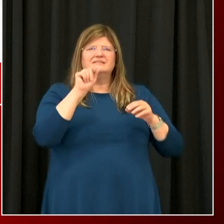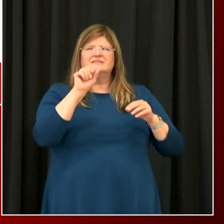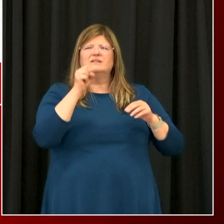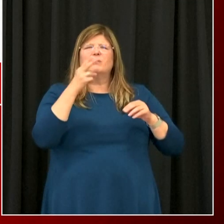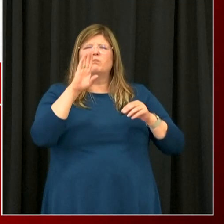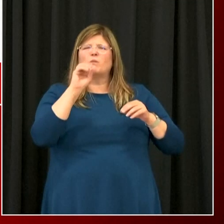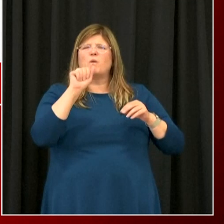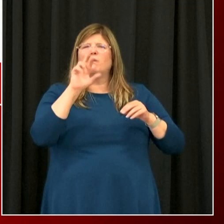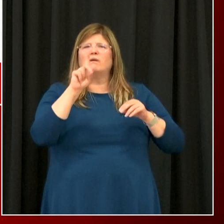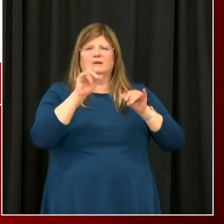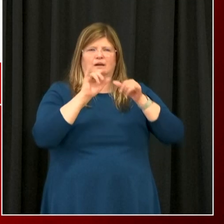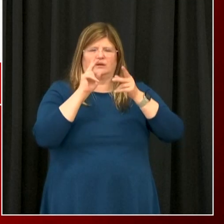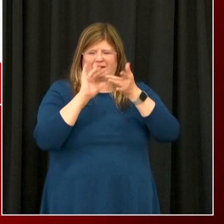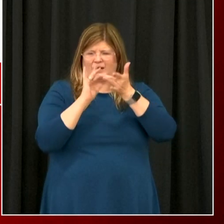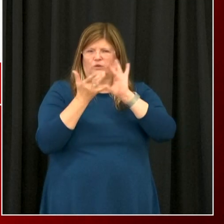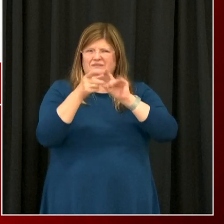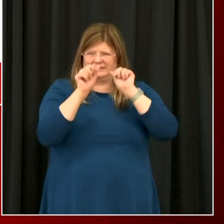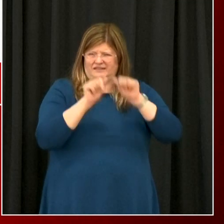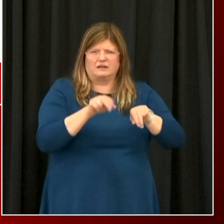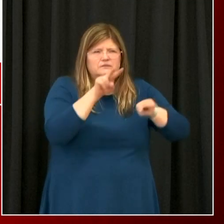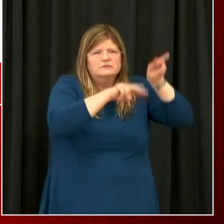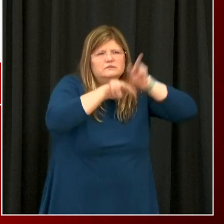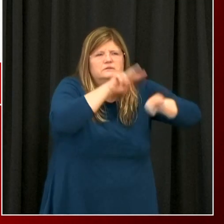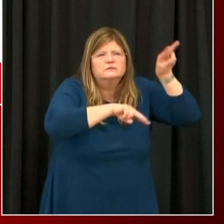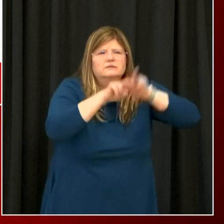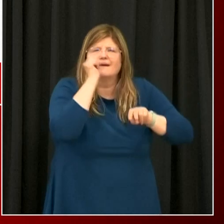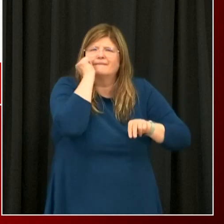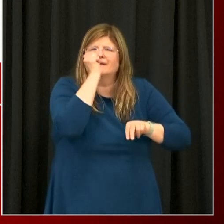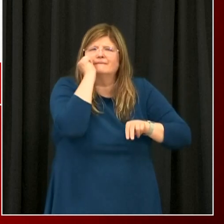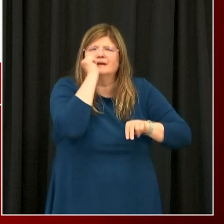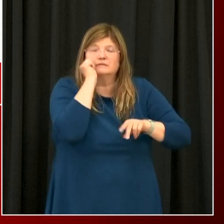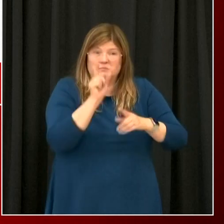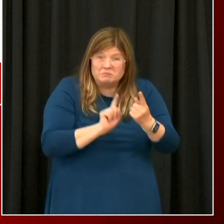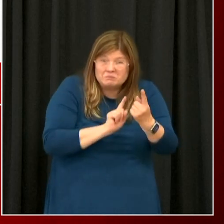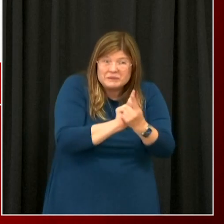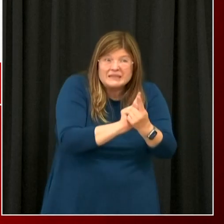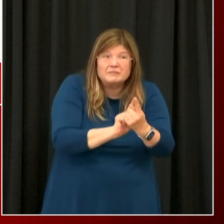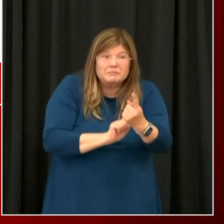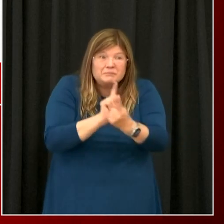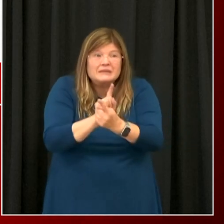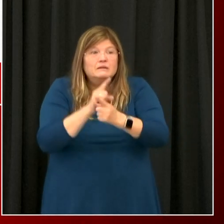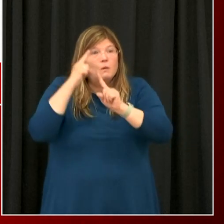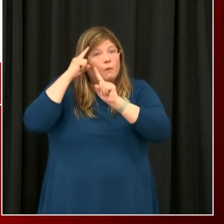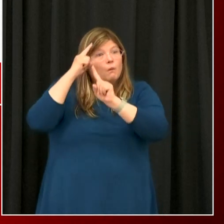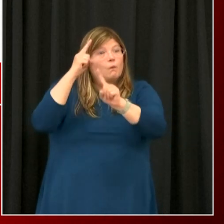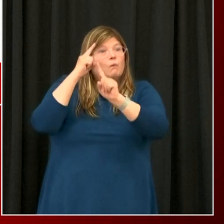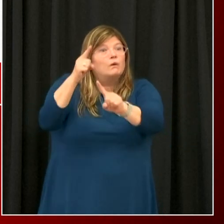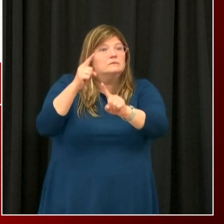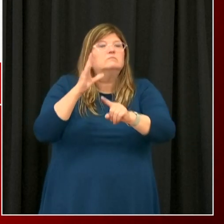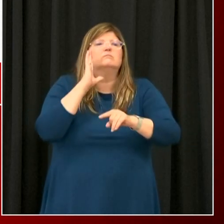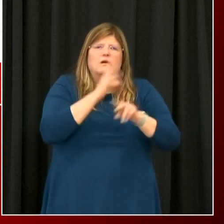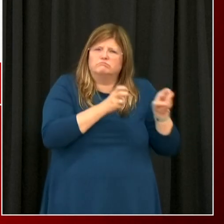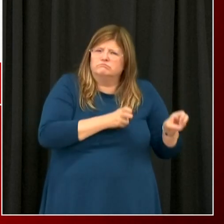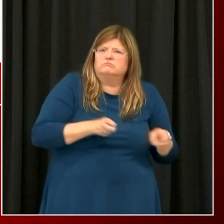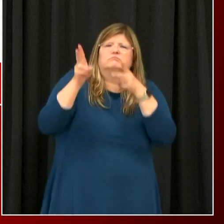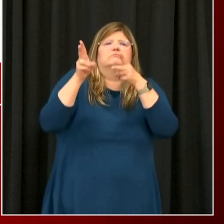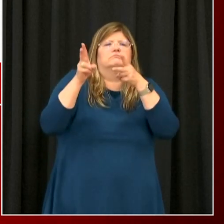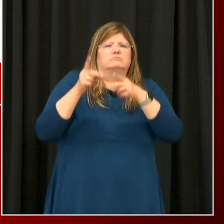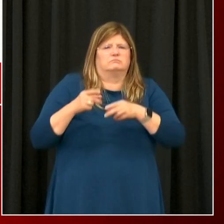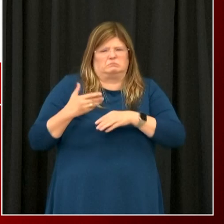progress toward meeting all of our metrics. The dashboard will go live in the next few days. You will notice that there is a